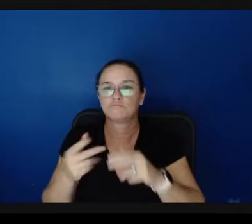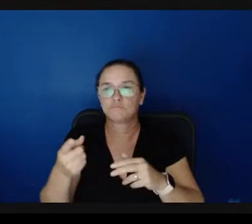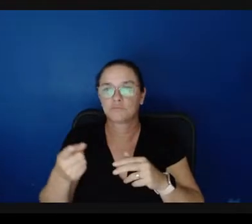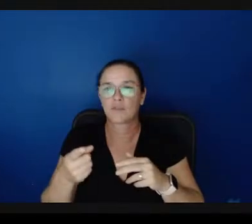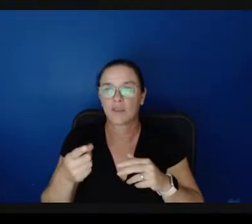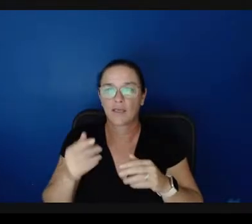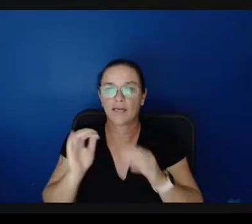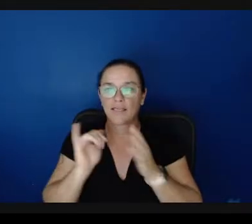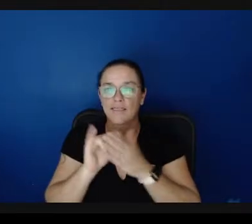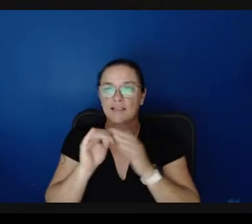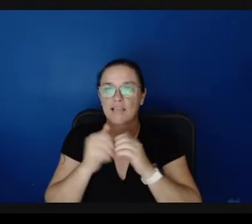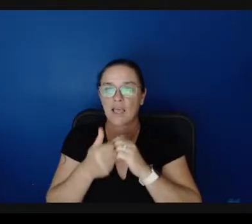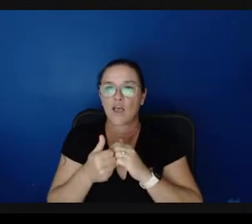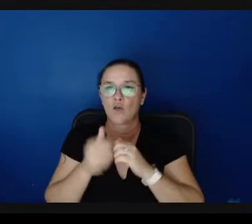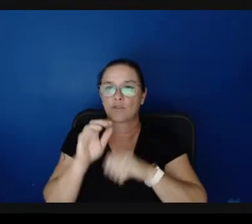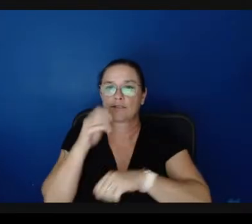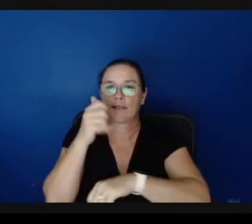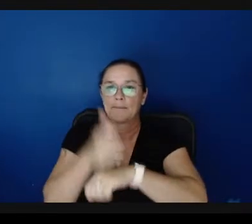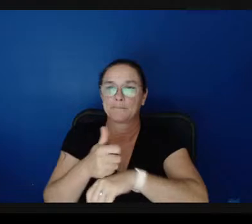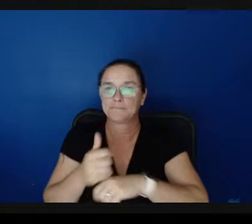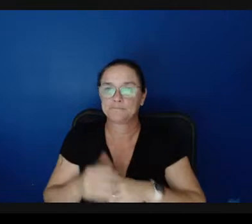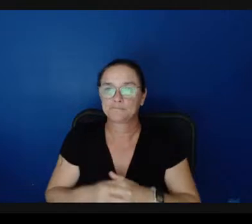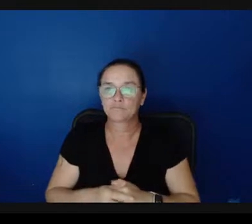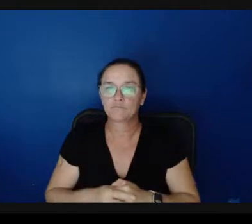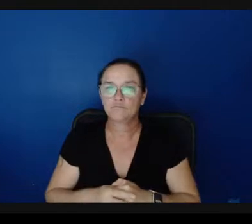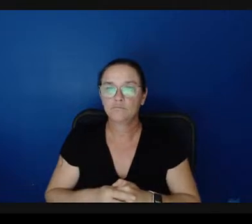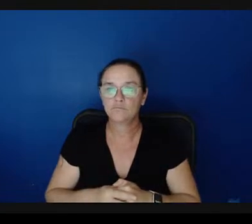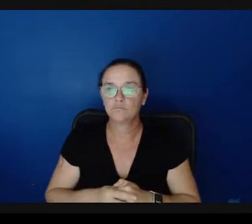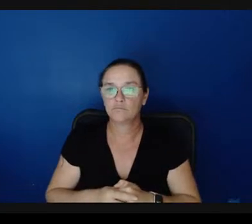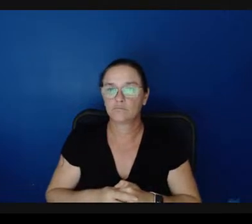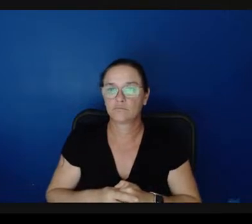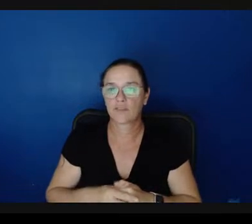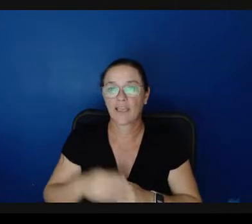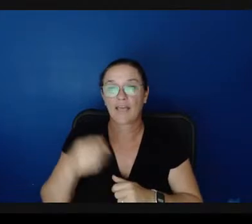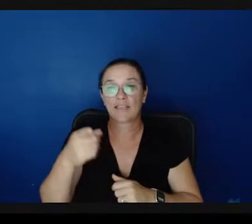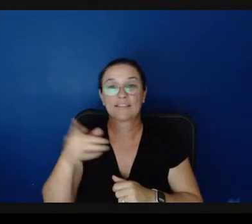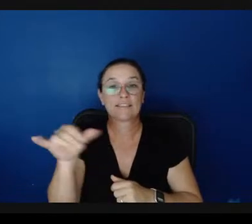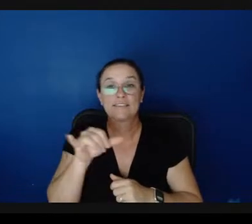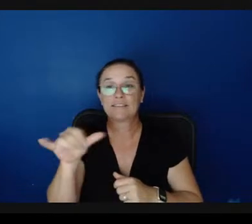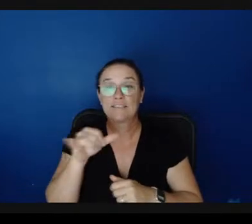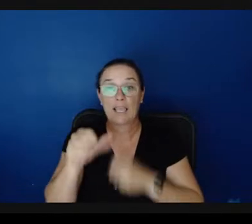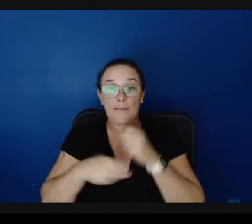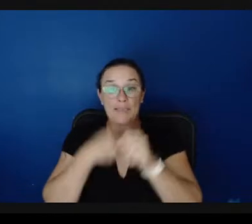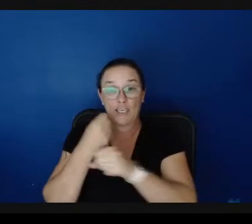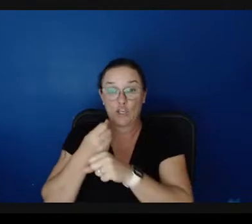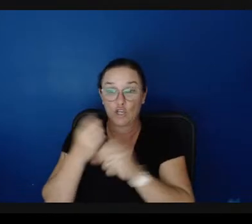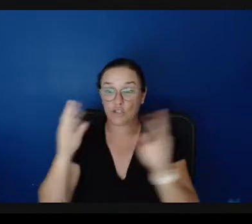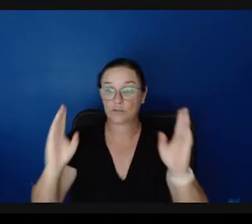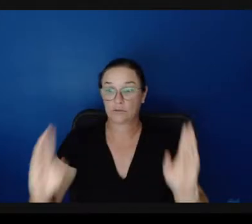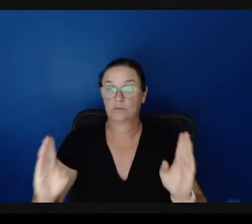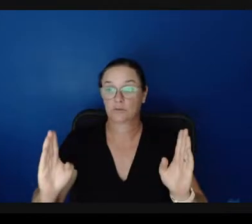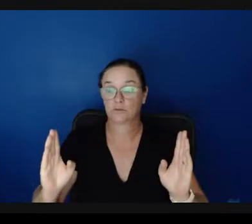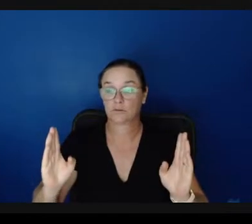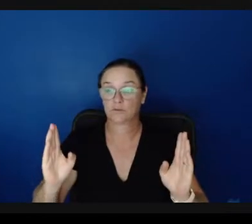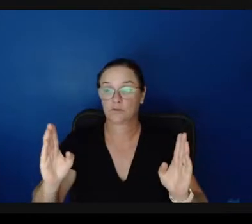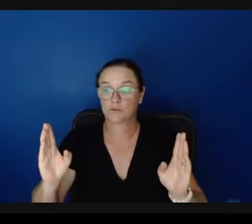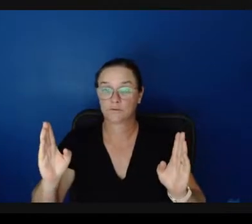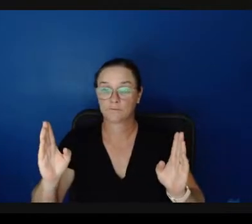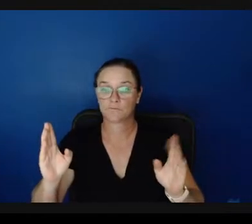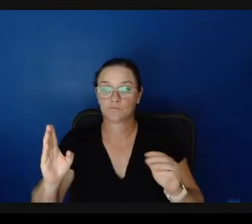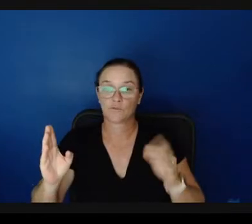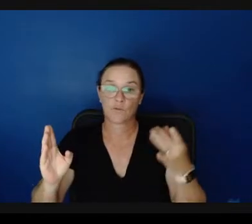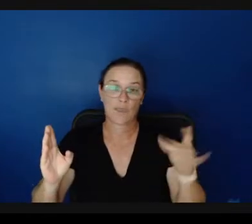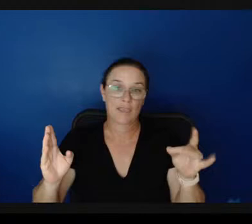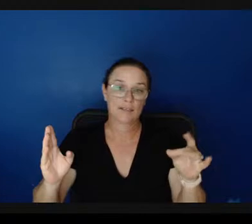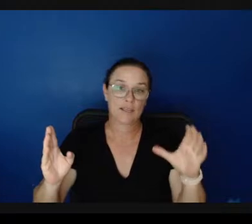plotting this here. And this relates to the same years on the bottom. Here's our time scale from 1800